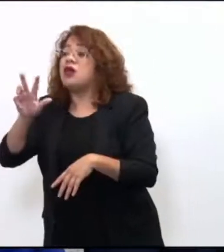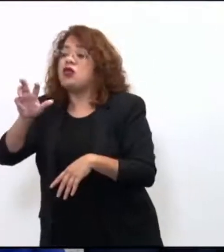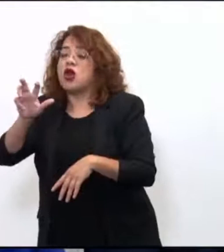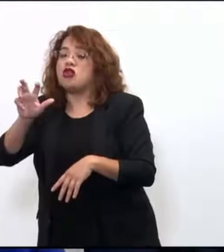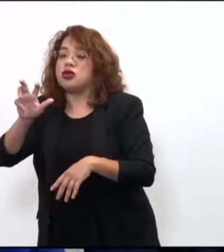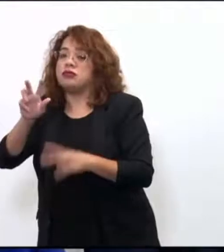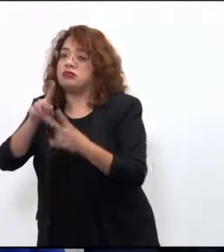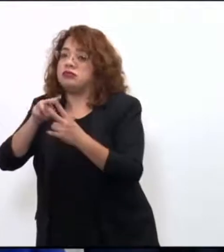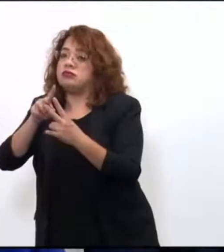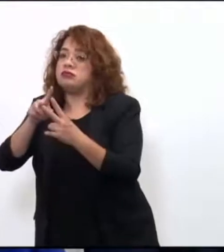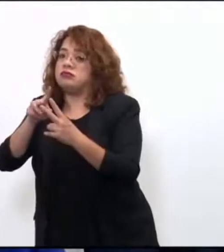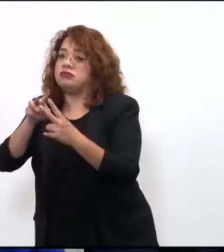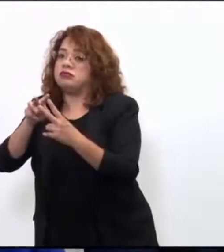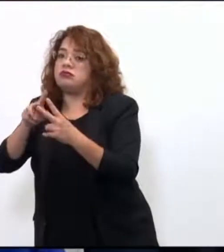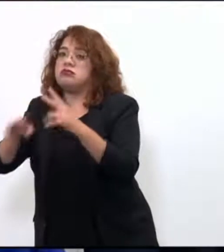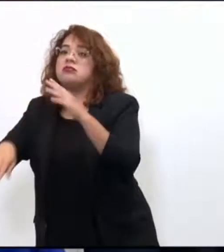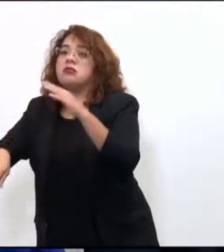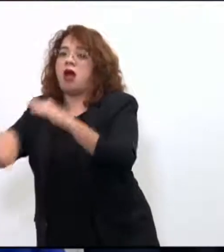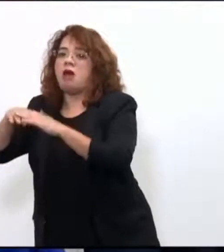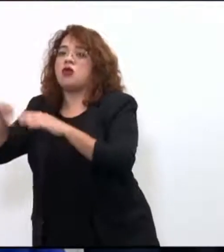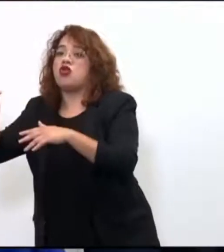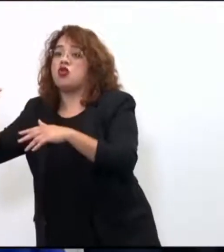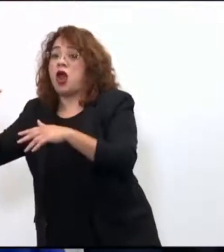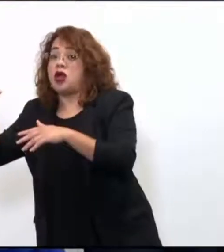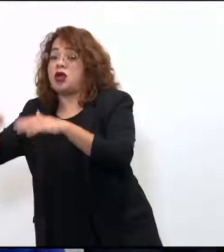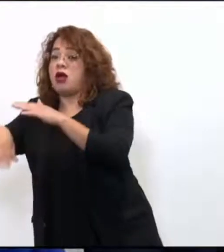people, whichever is fewer.